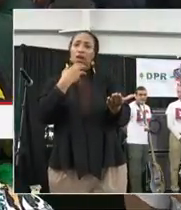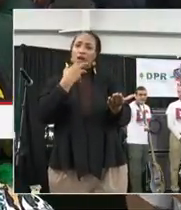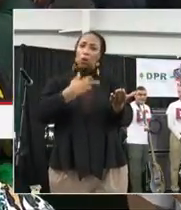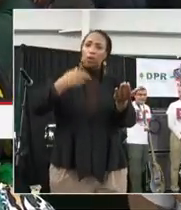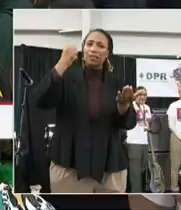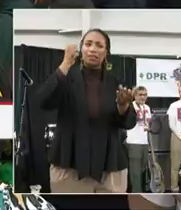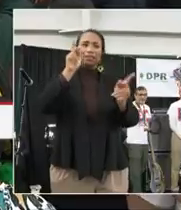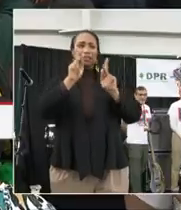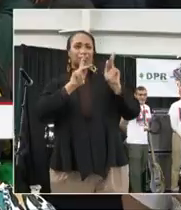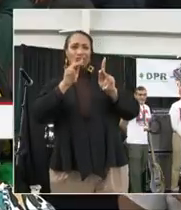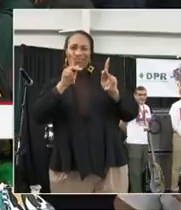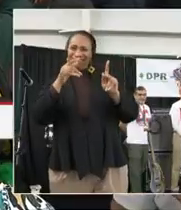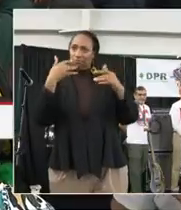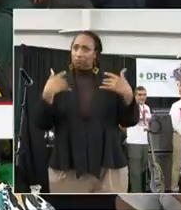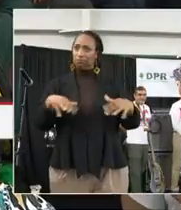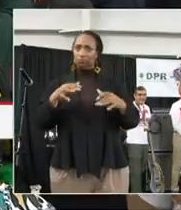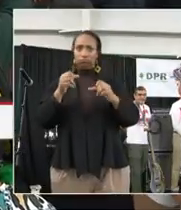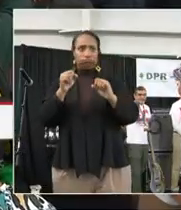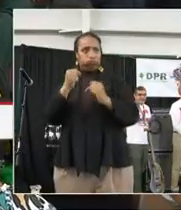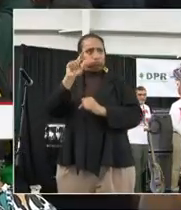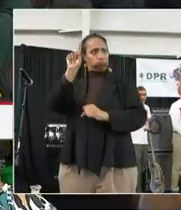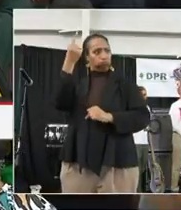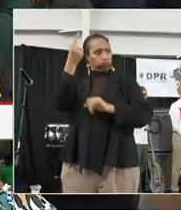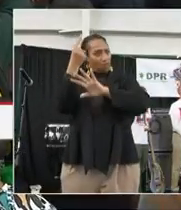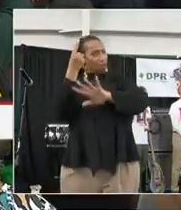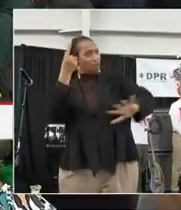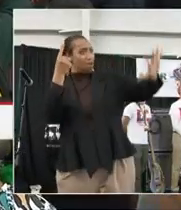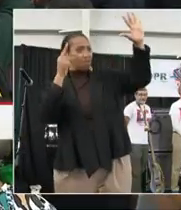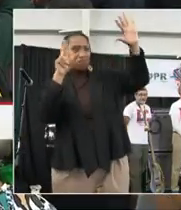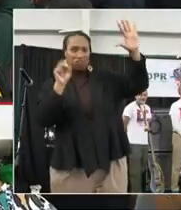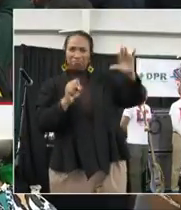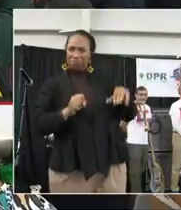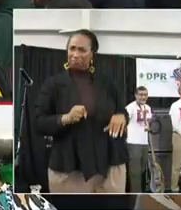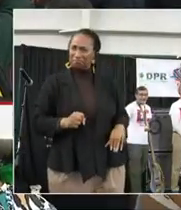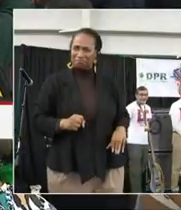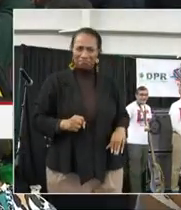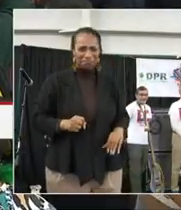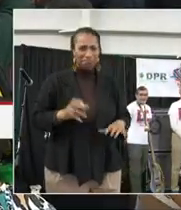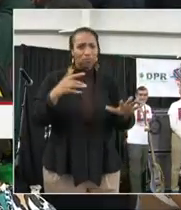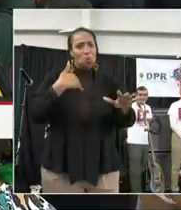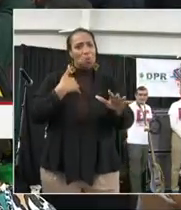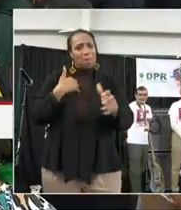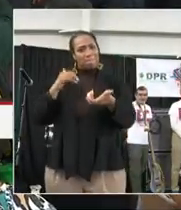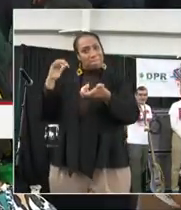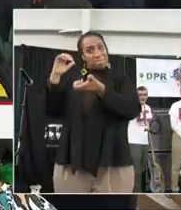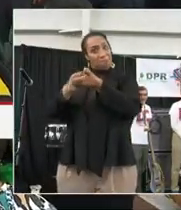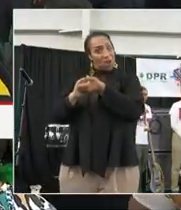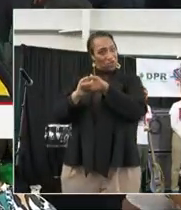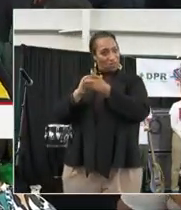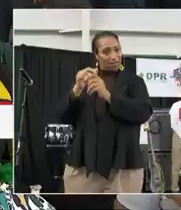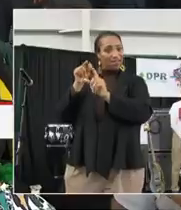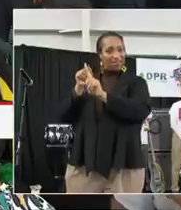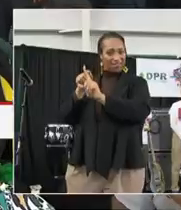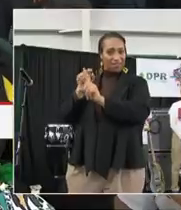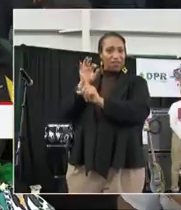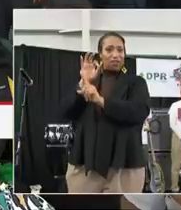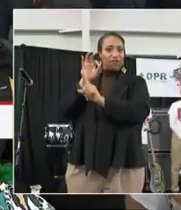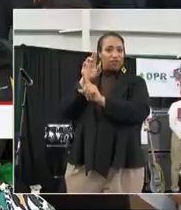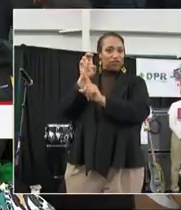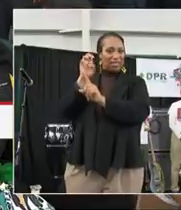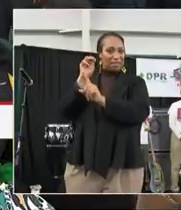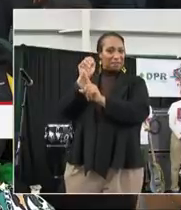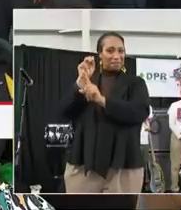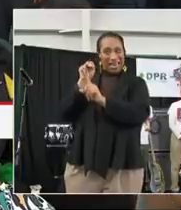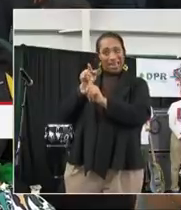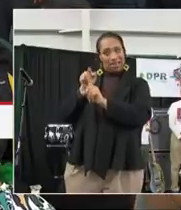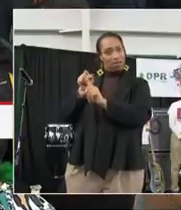duo, director, partner, Director Thanie Freeman and Team DPR, who we often collaborate to bring all of us